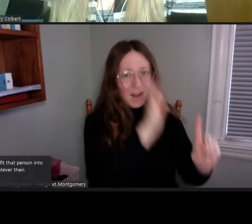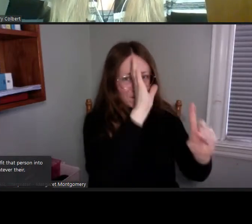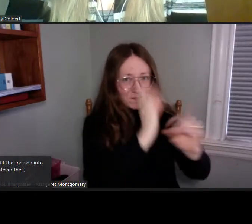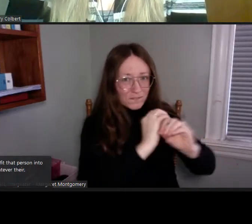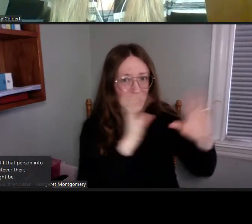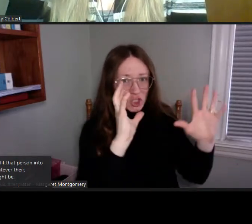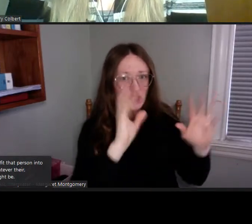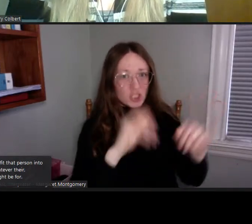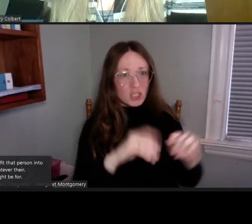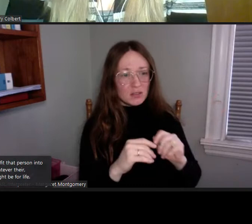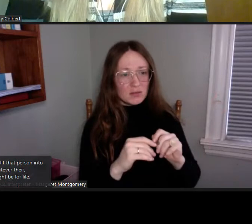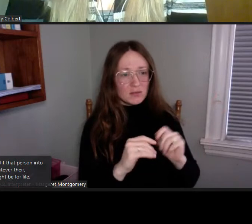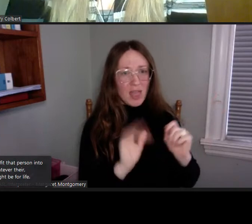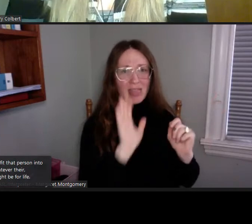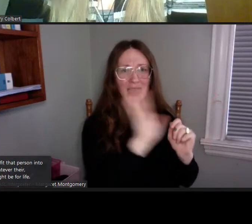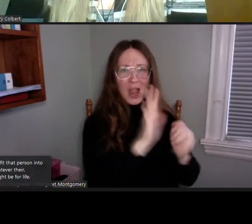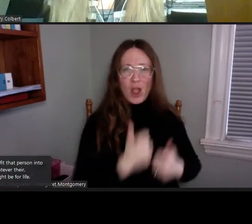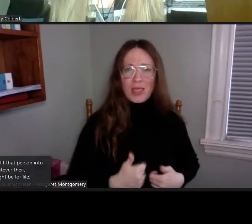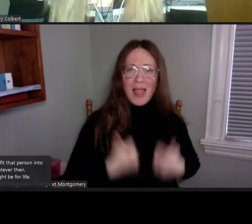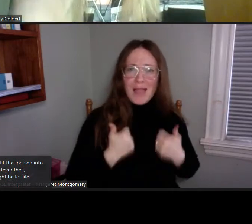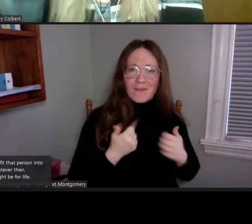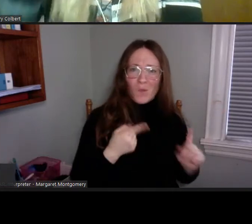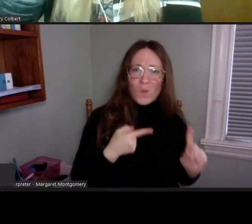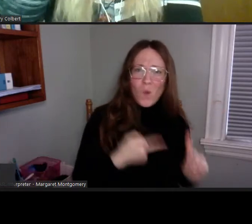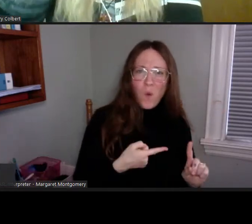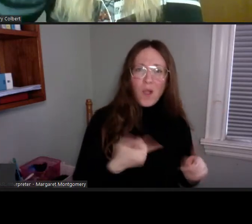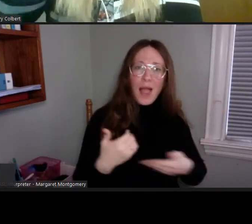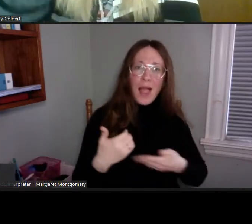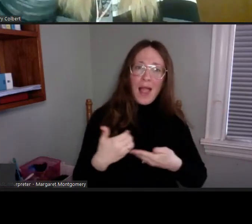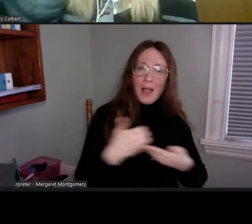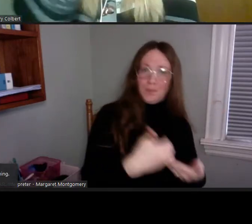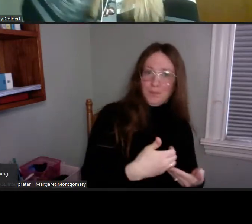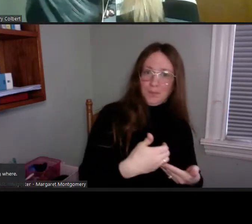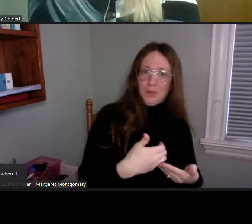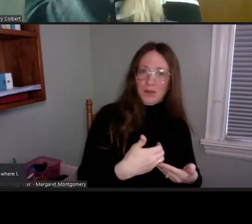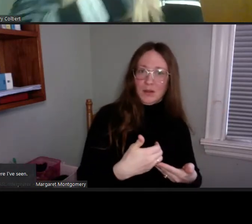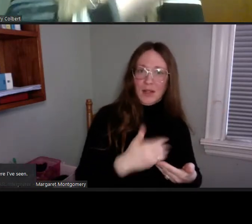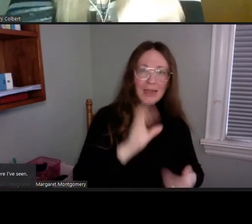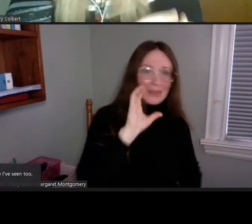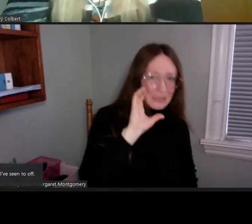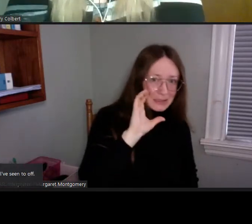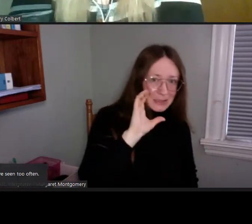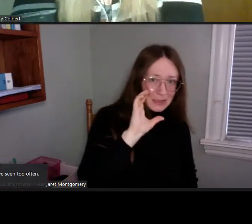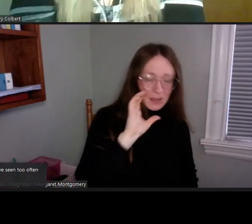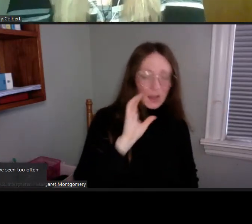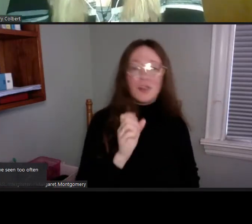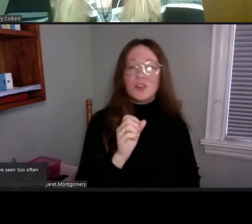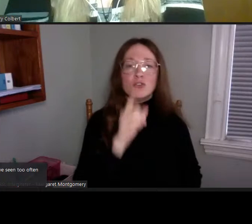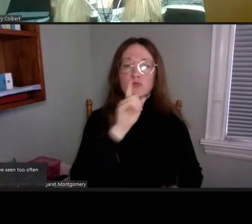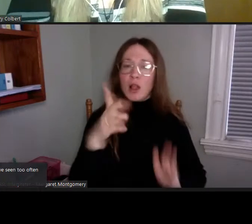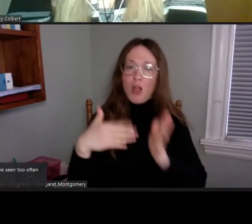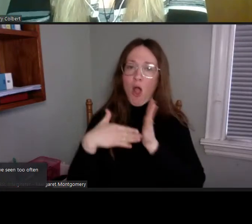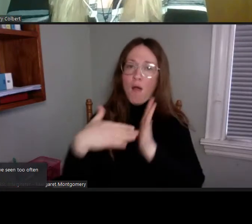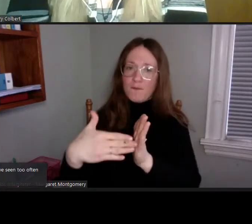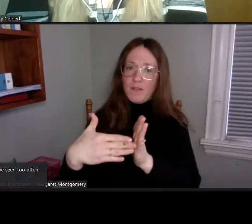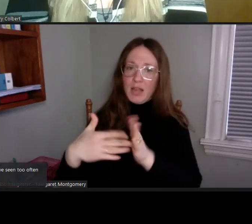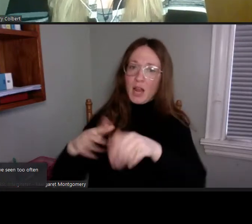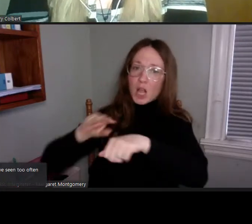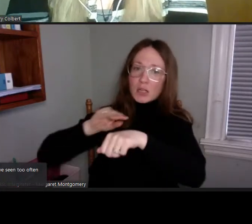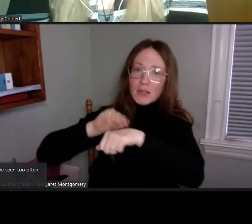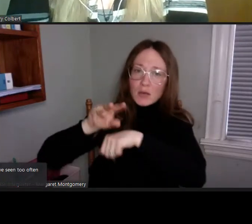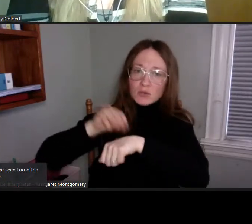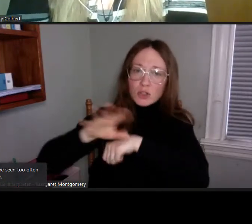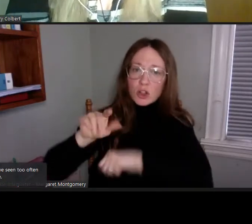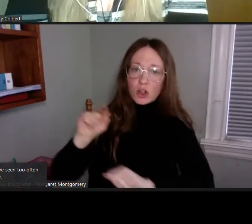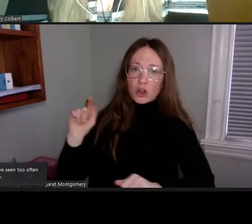aspiration might be for life. So it's a thing where I've seen too often where the counselor or